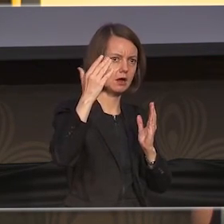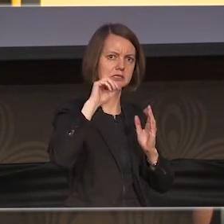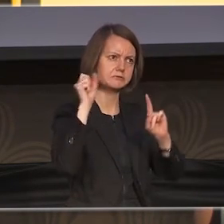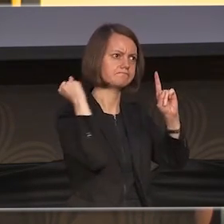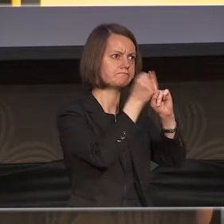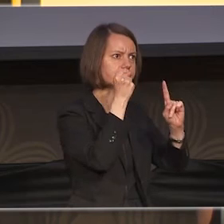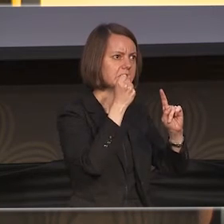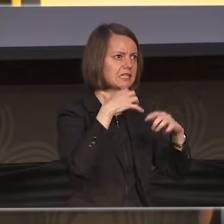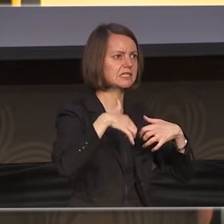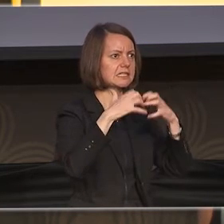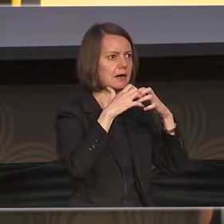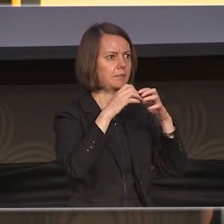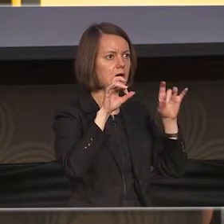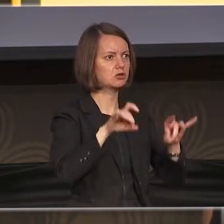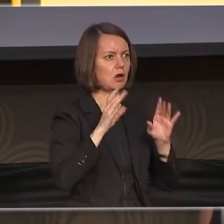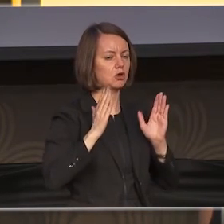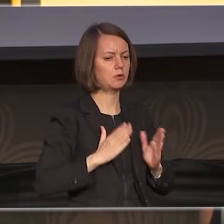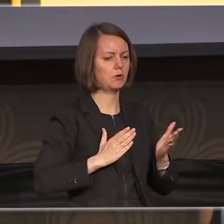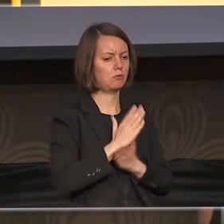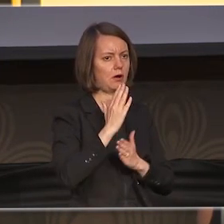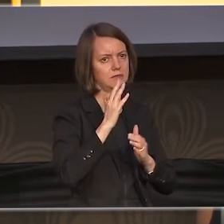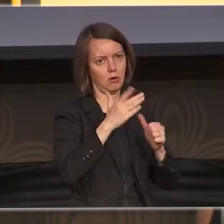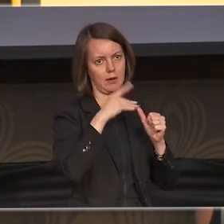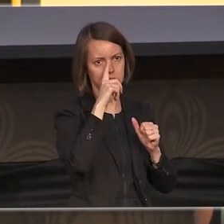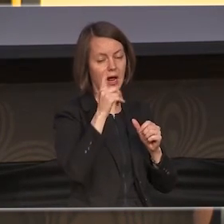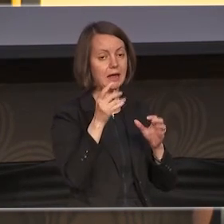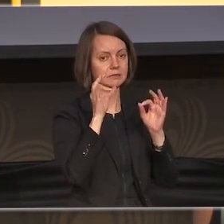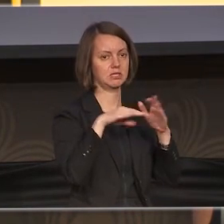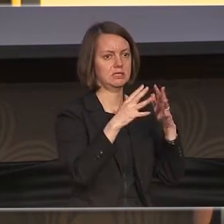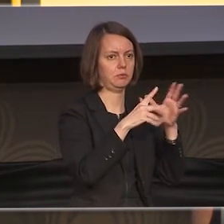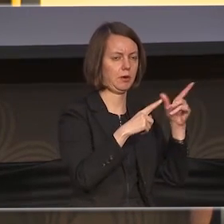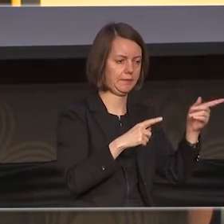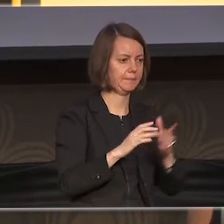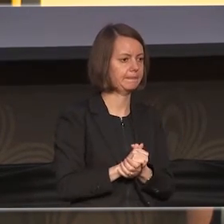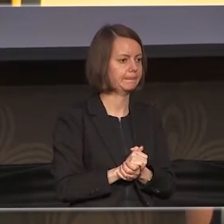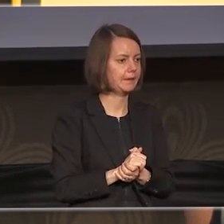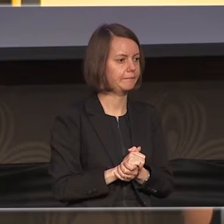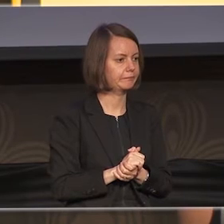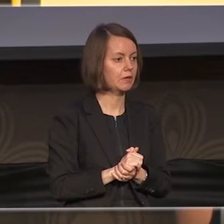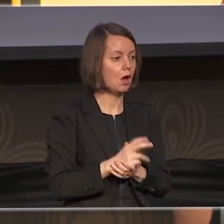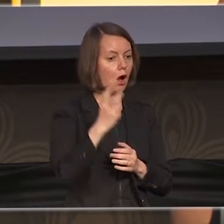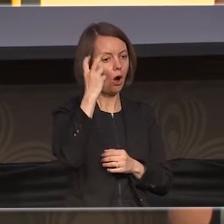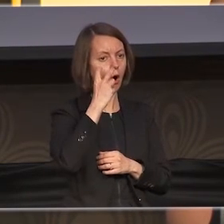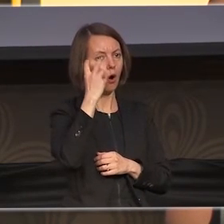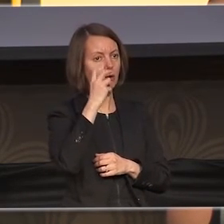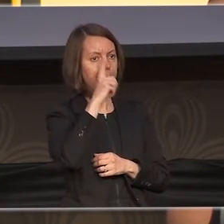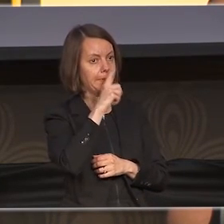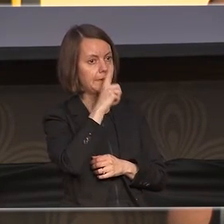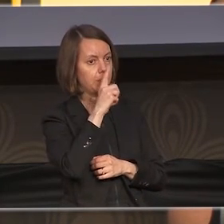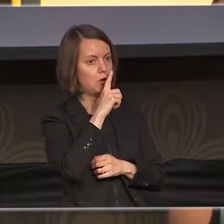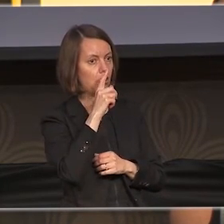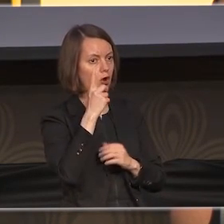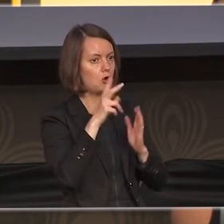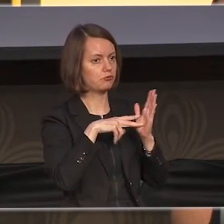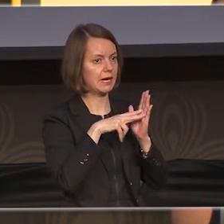Indigenous Australians in the NT and, of course, in WA. Now, many older Australians who read my novel